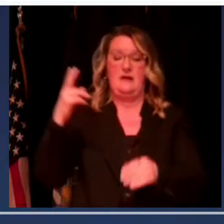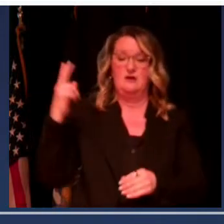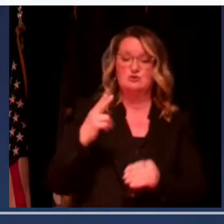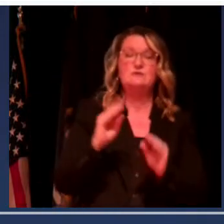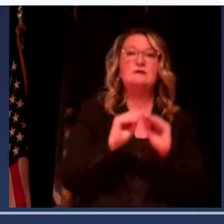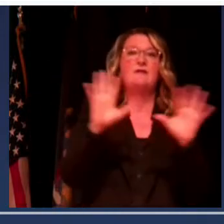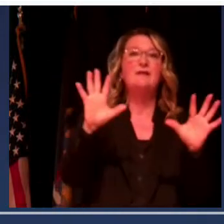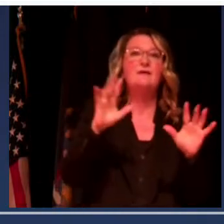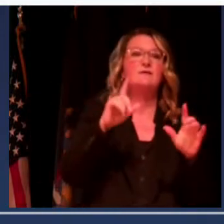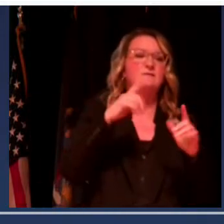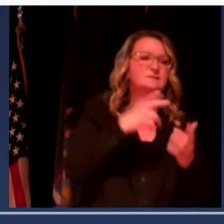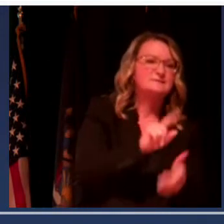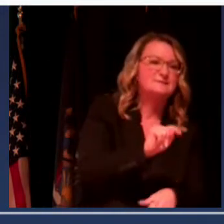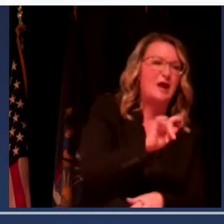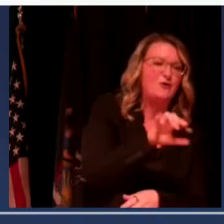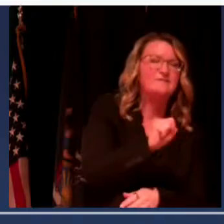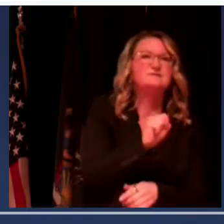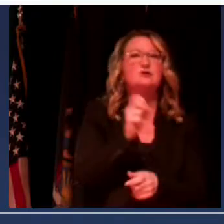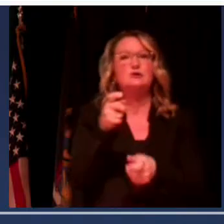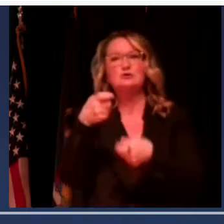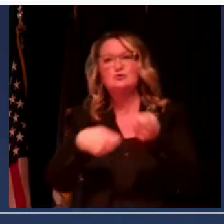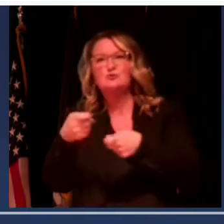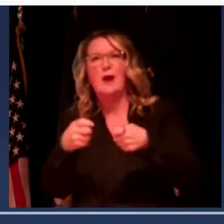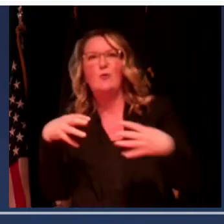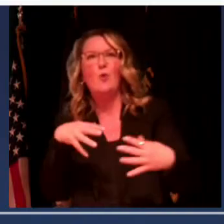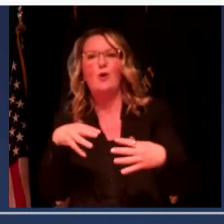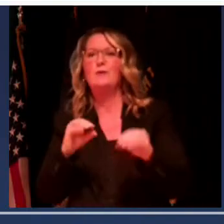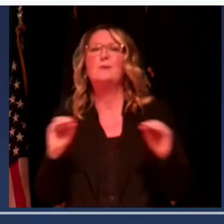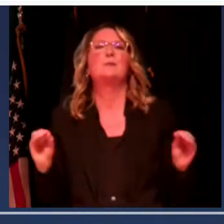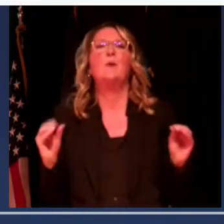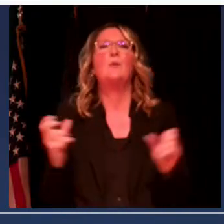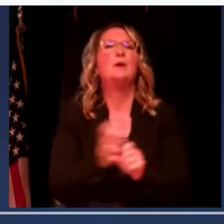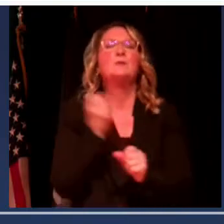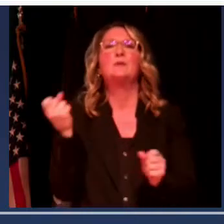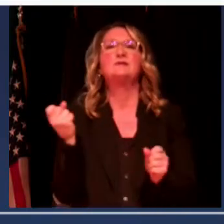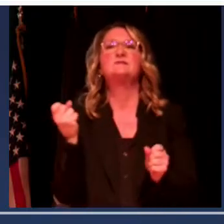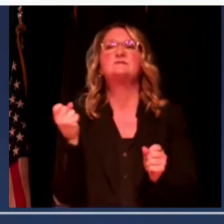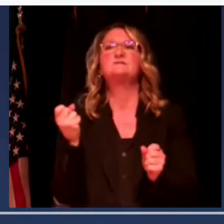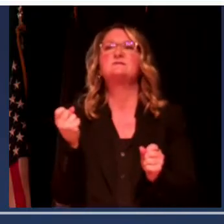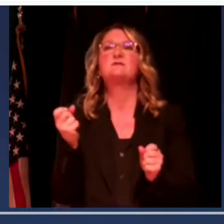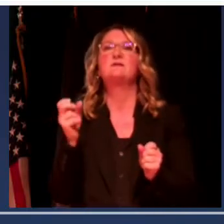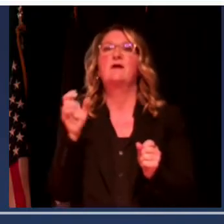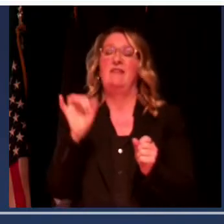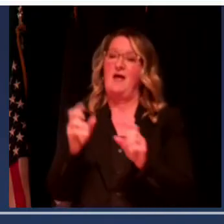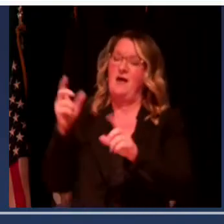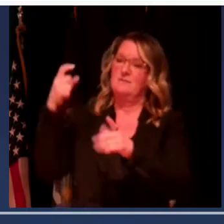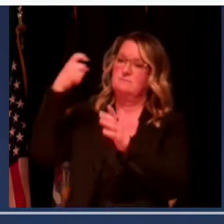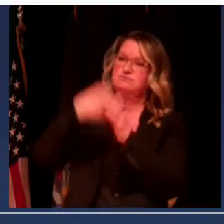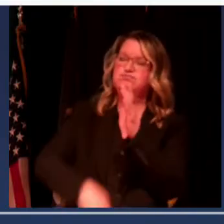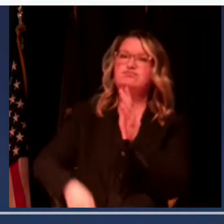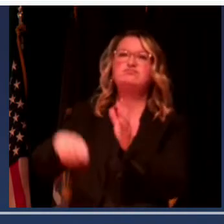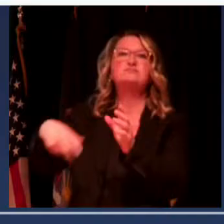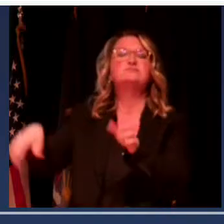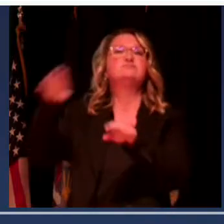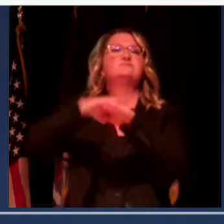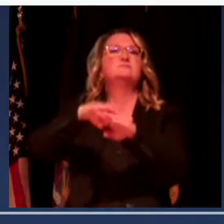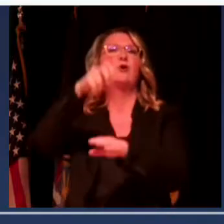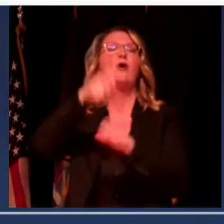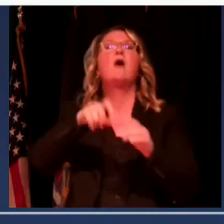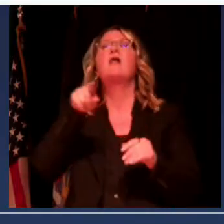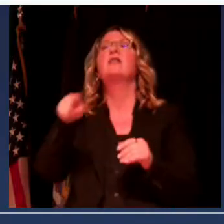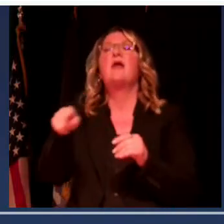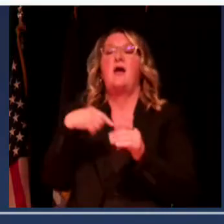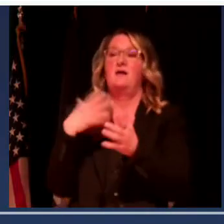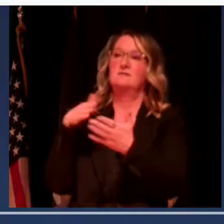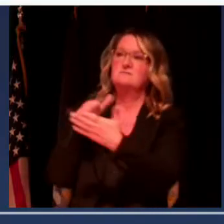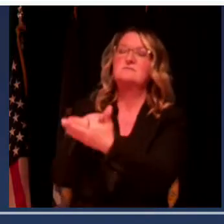and trade wars. No one wins at a trade war. The imposition of tariffs and attack on Canadian sovereignty are just one part